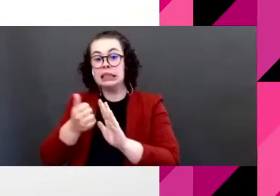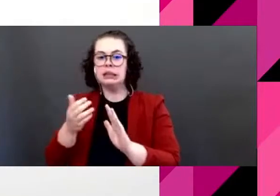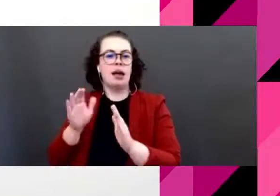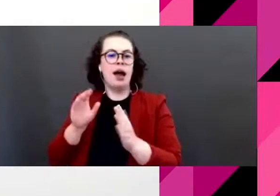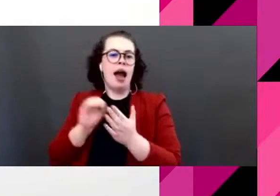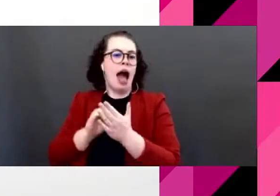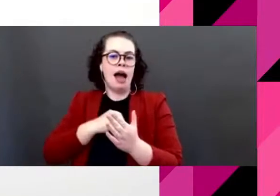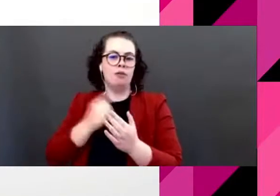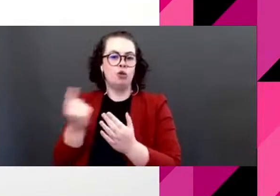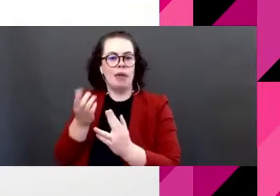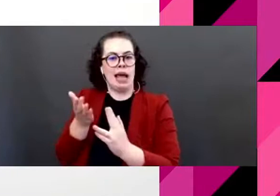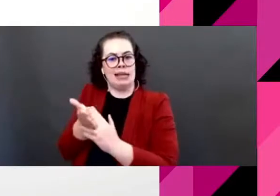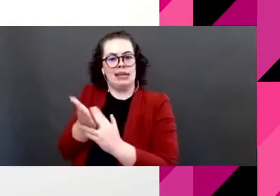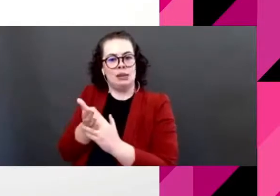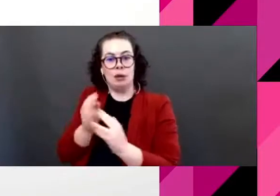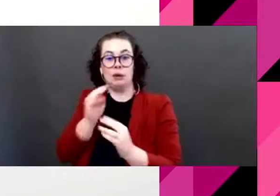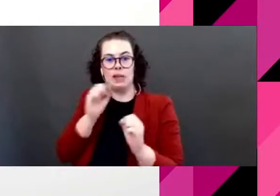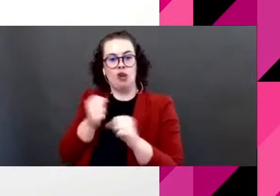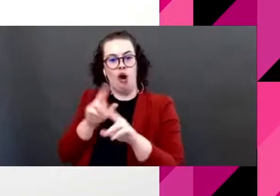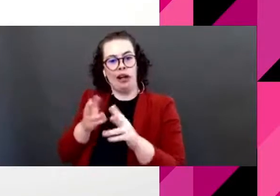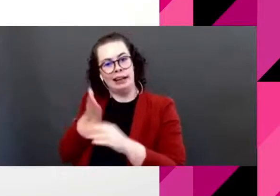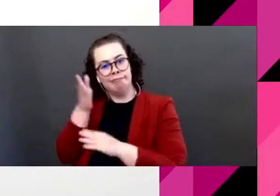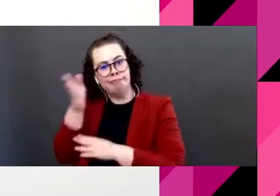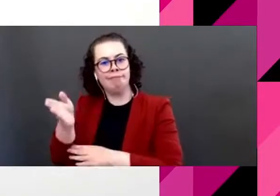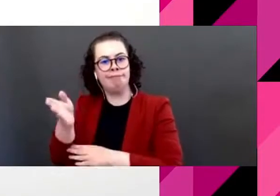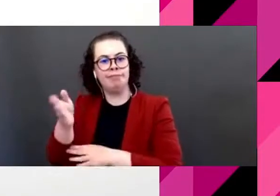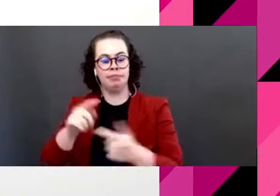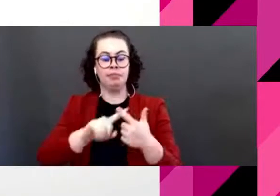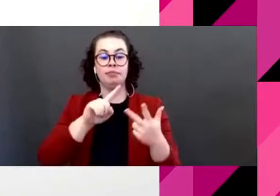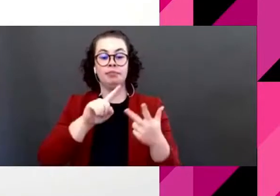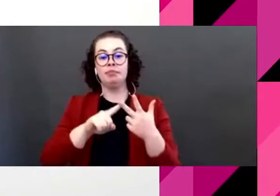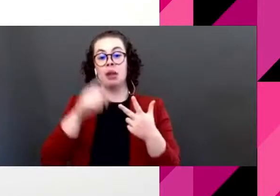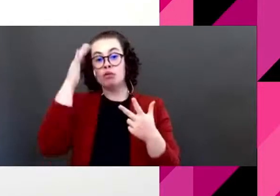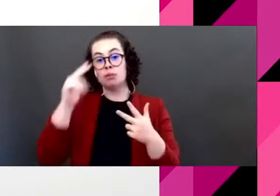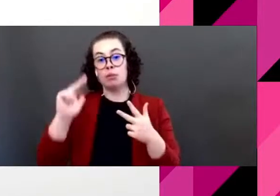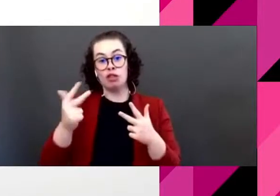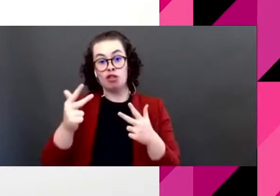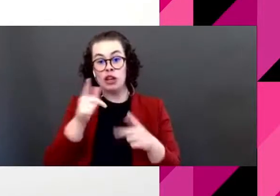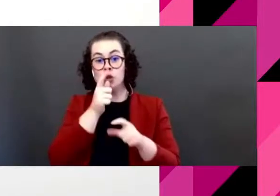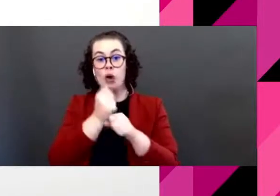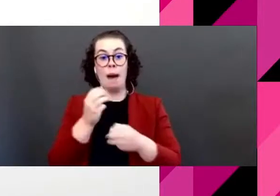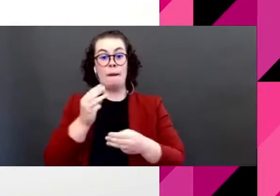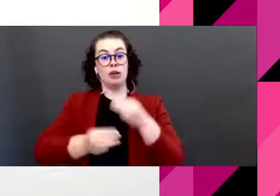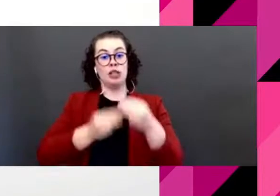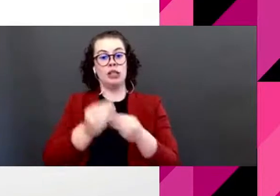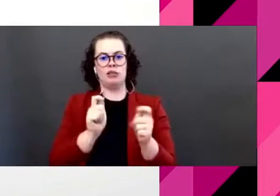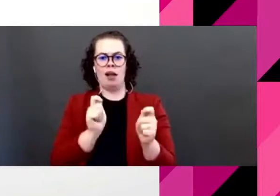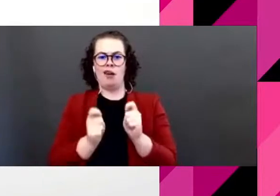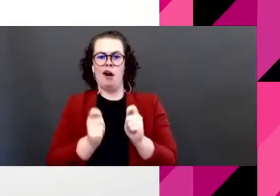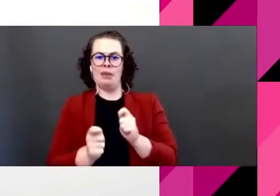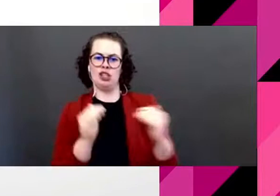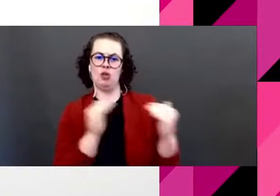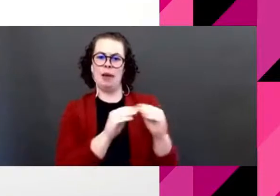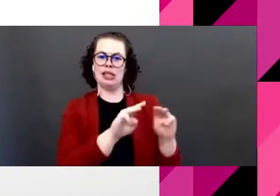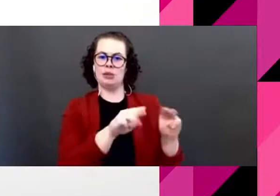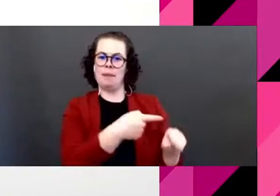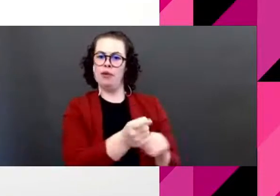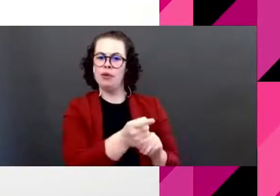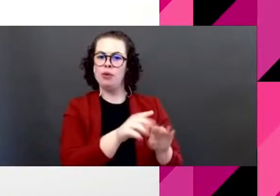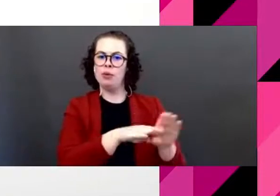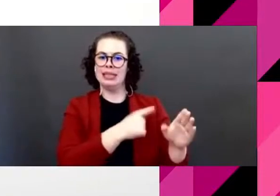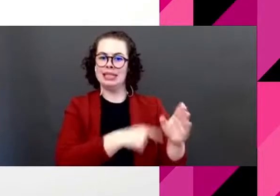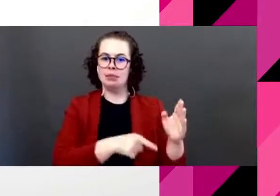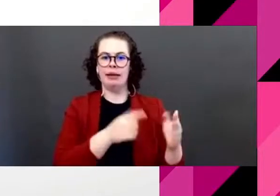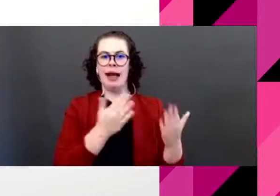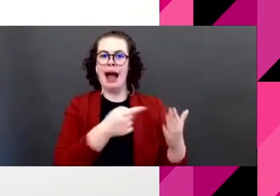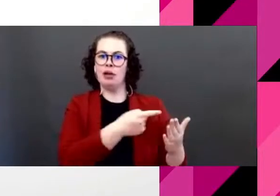discrimination. Principle three refers to the procedural accommodations, so how persons with disabilities should